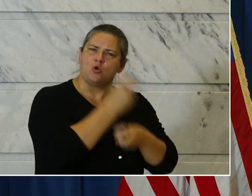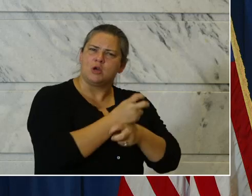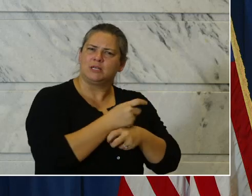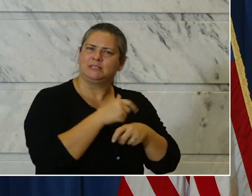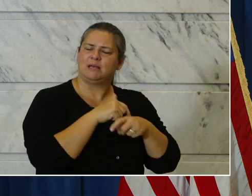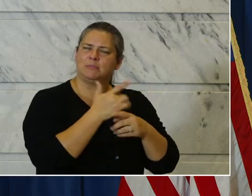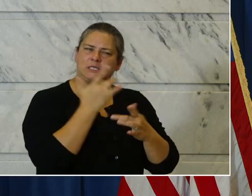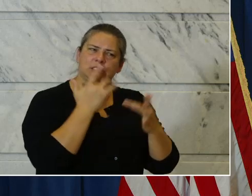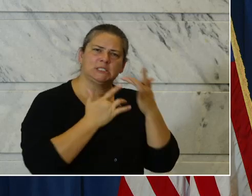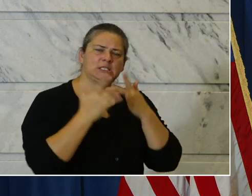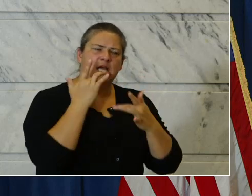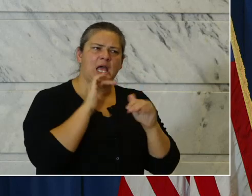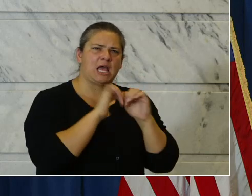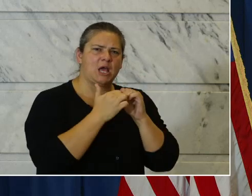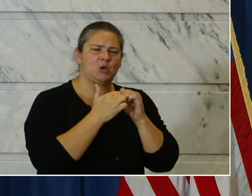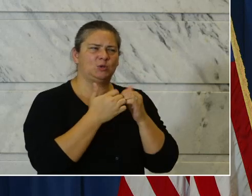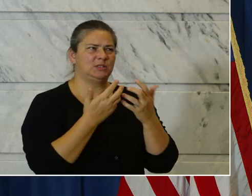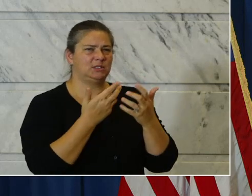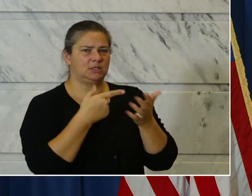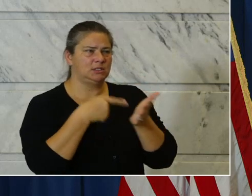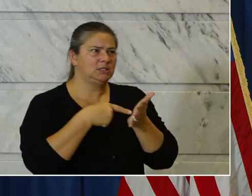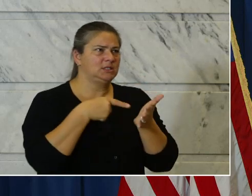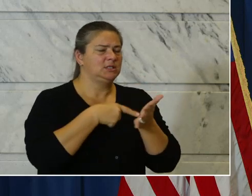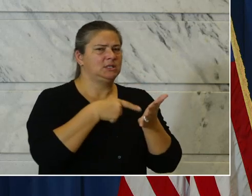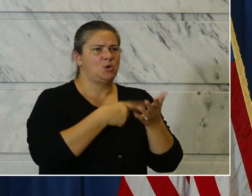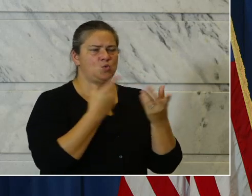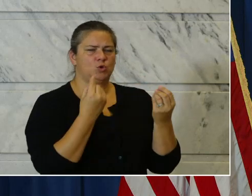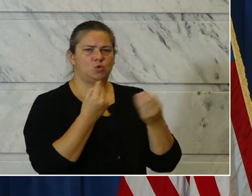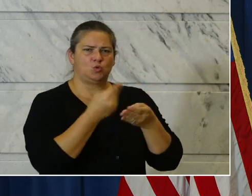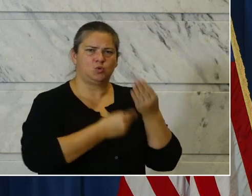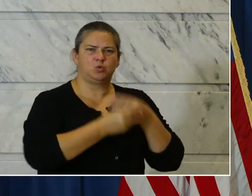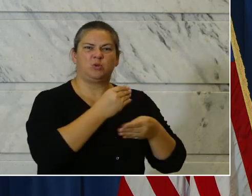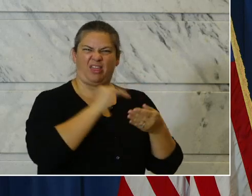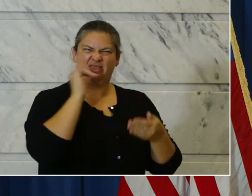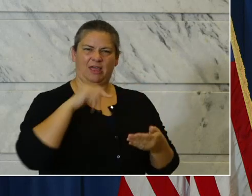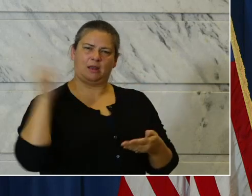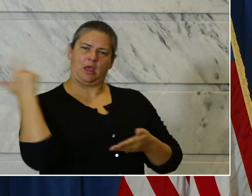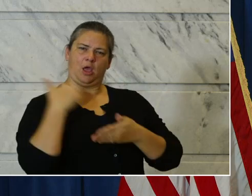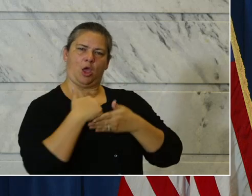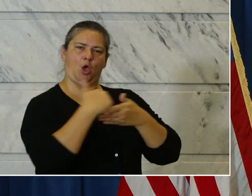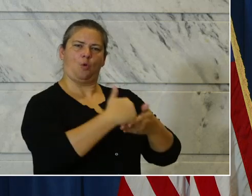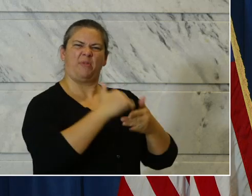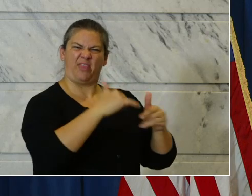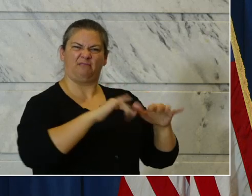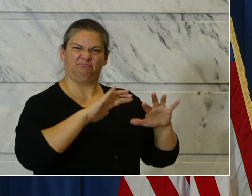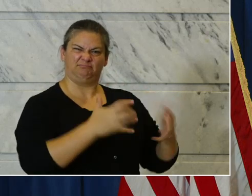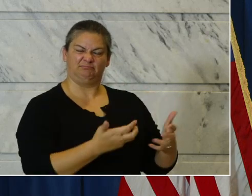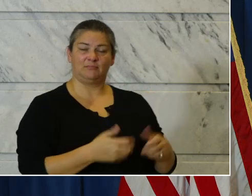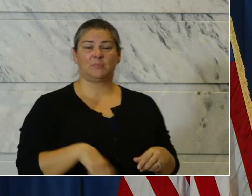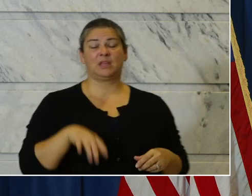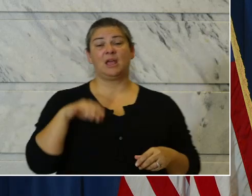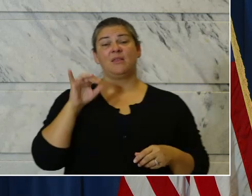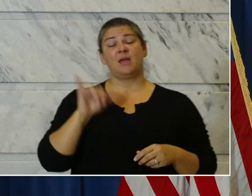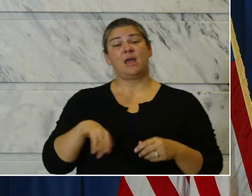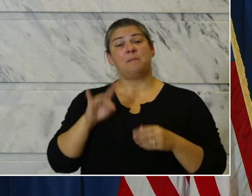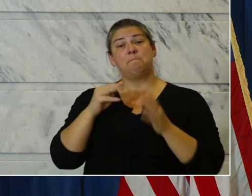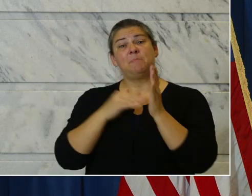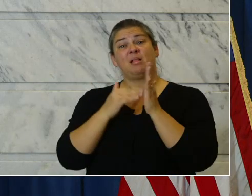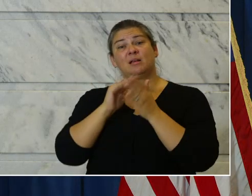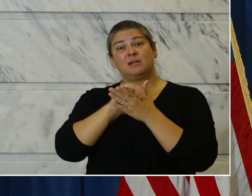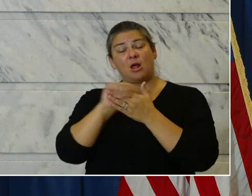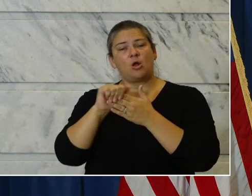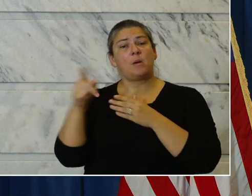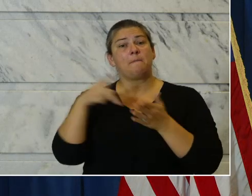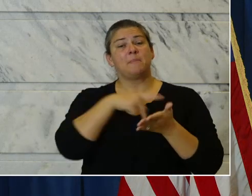climbing out of that obligation or debt. The estimated $8 million in total committed funds not only includes payment for past due